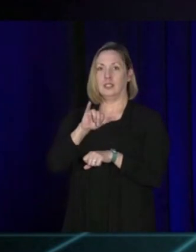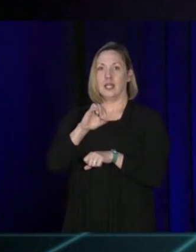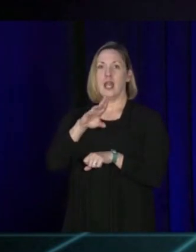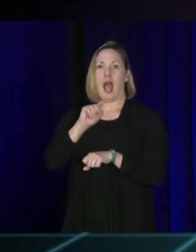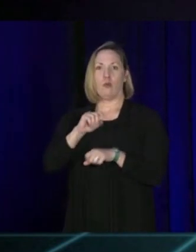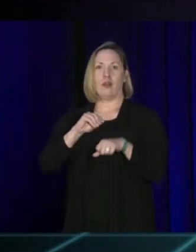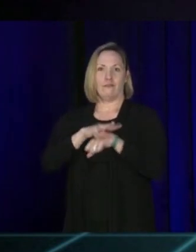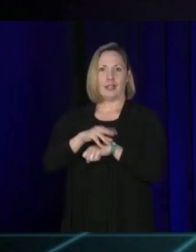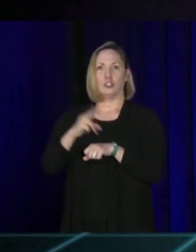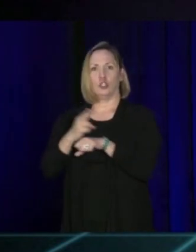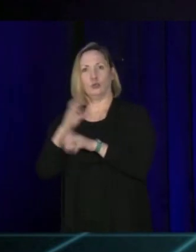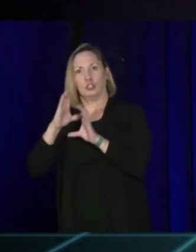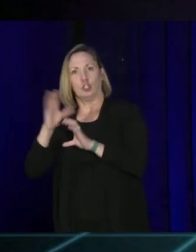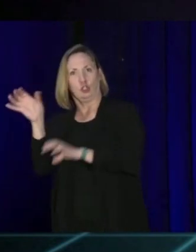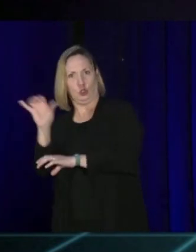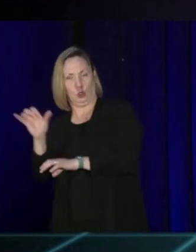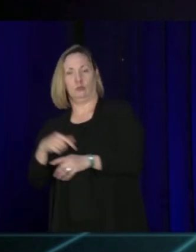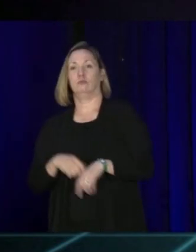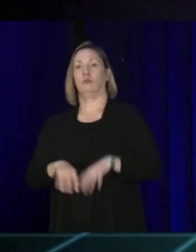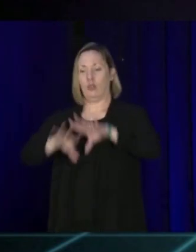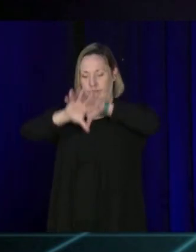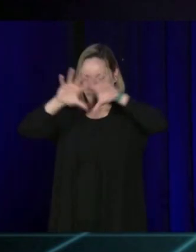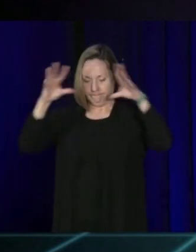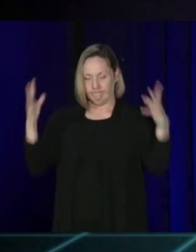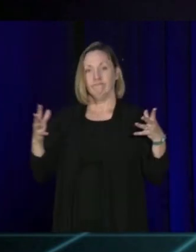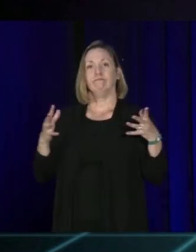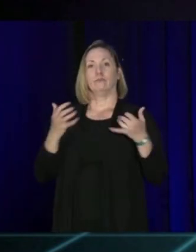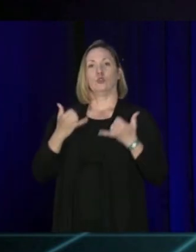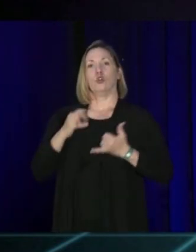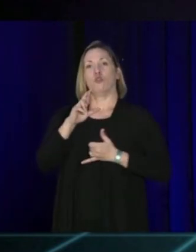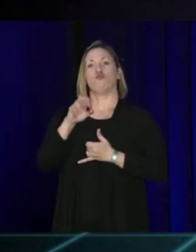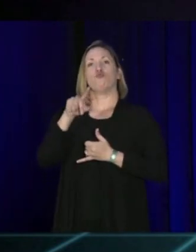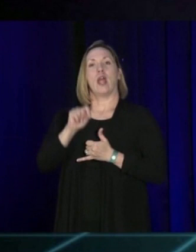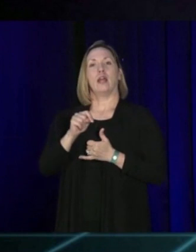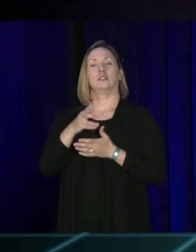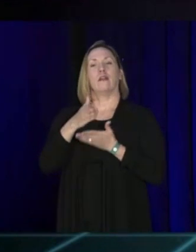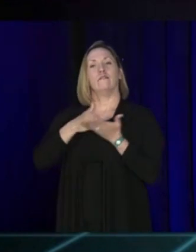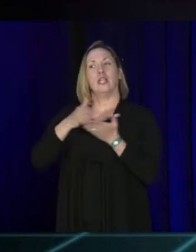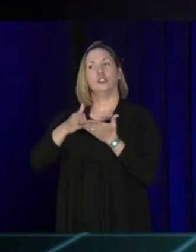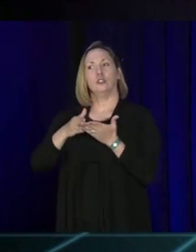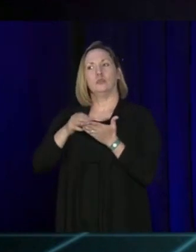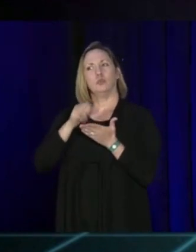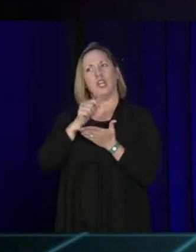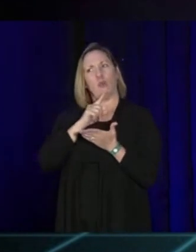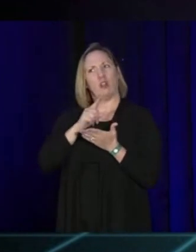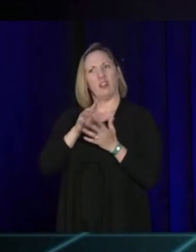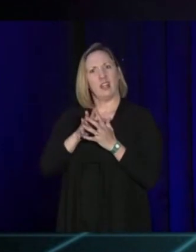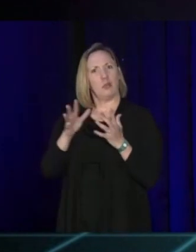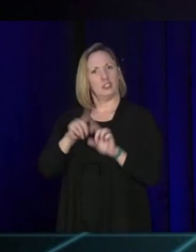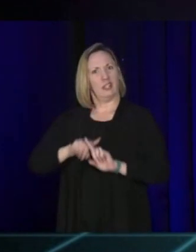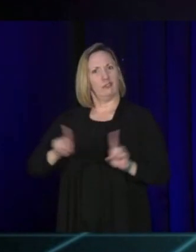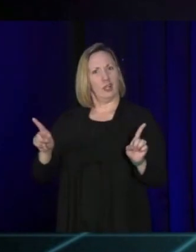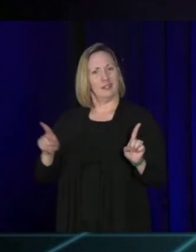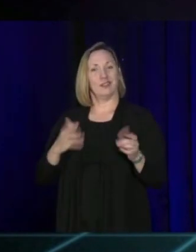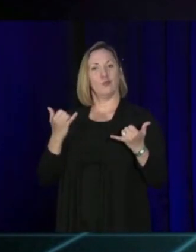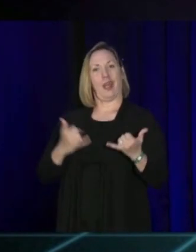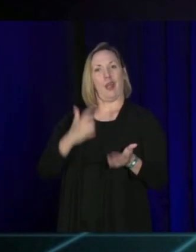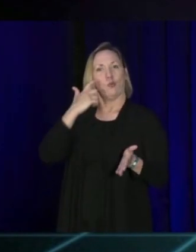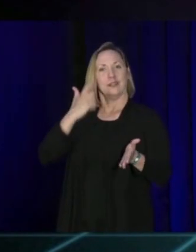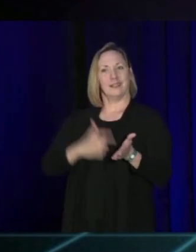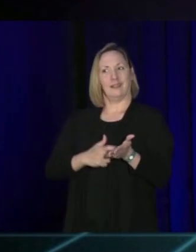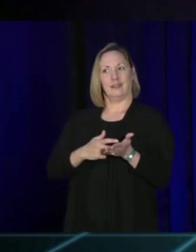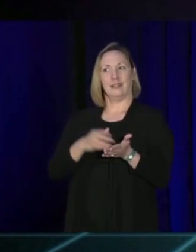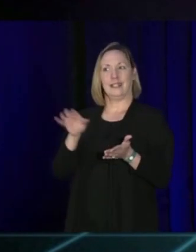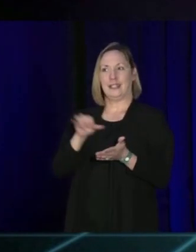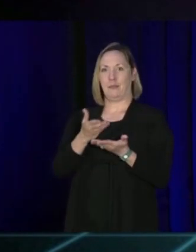With the whole umbrella of concurrent React features, it wasn't so much different. And now we're seeing the same phenomenon